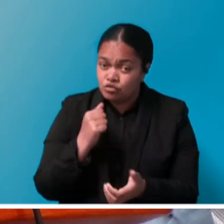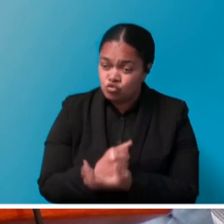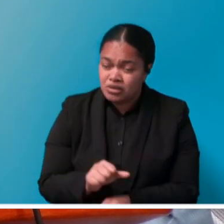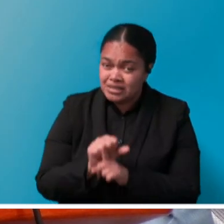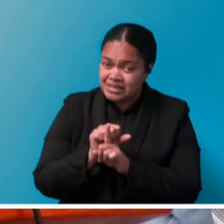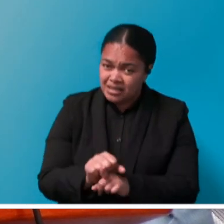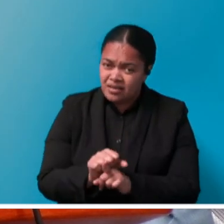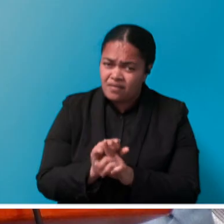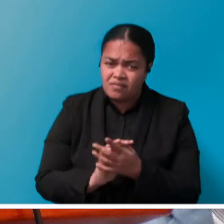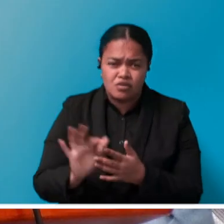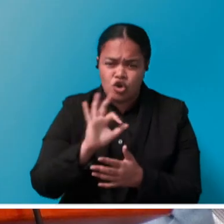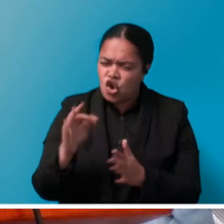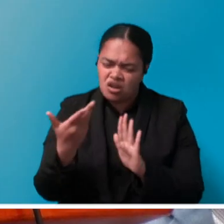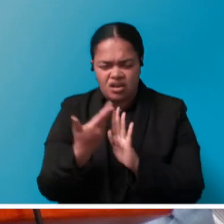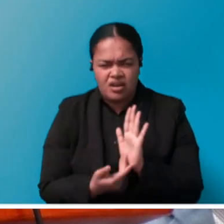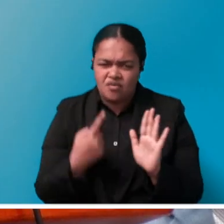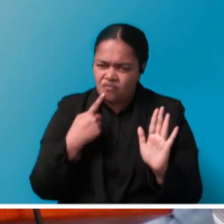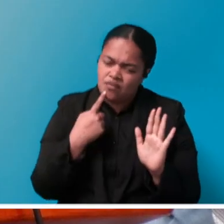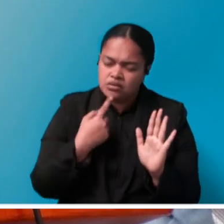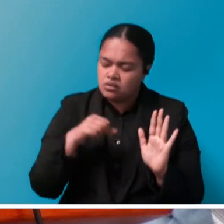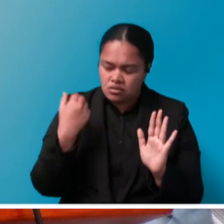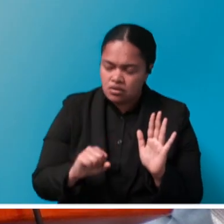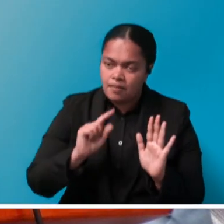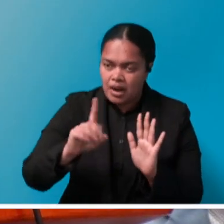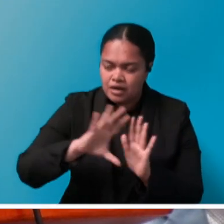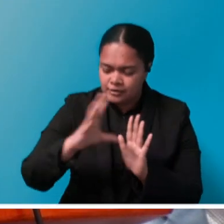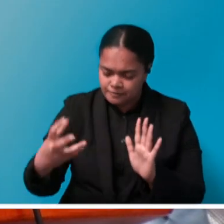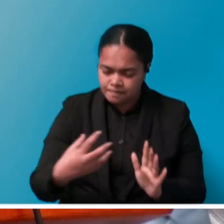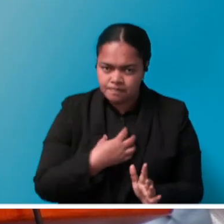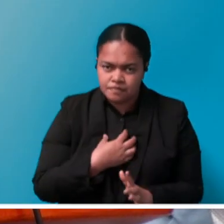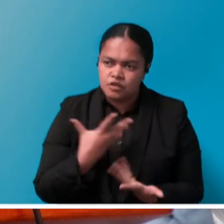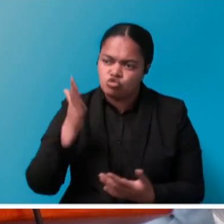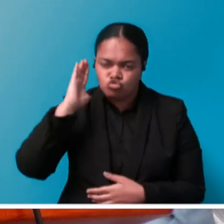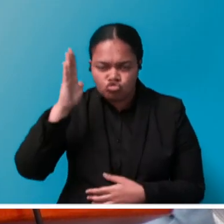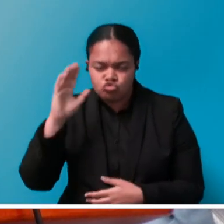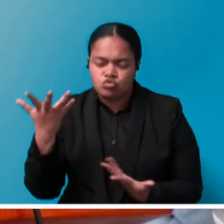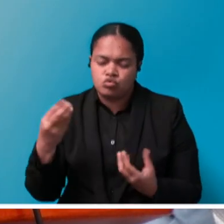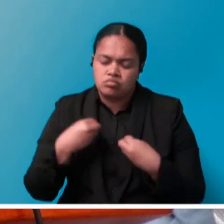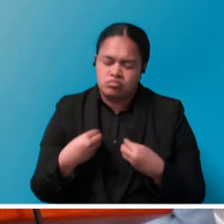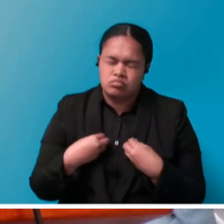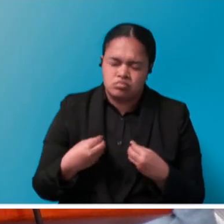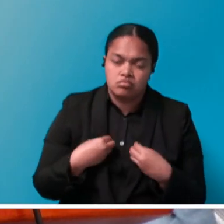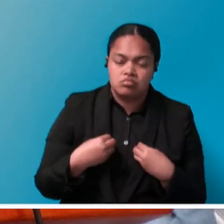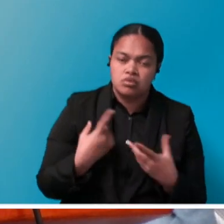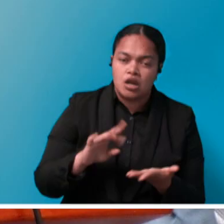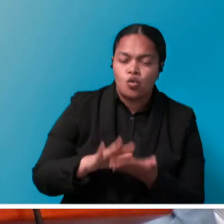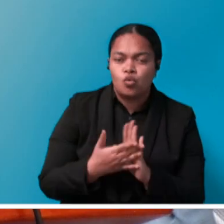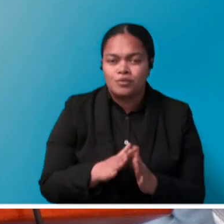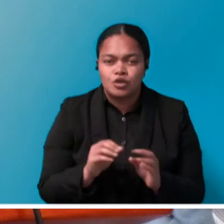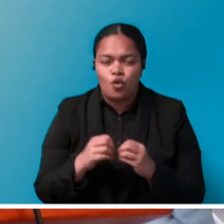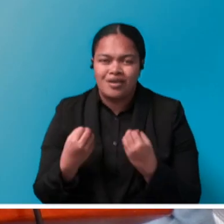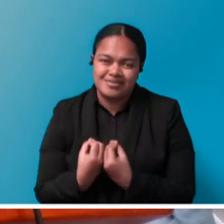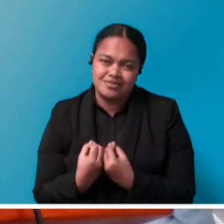not just written in documents, but embedded into the daily practices of school, offices, businesses, and community